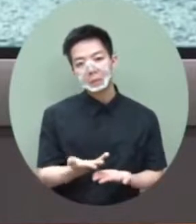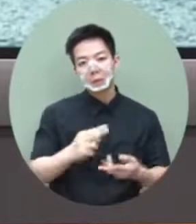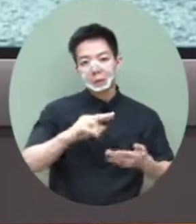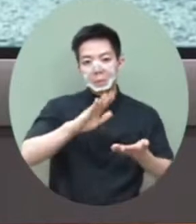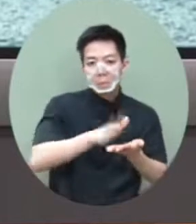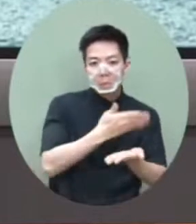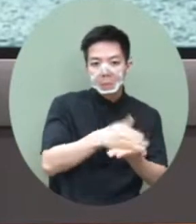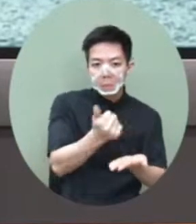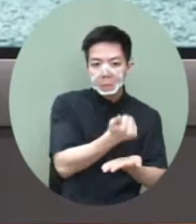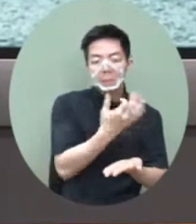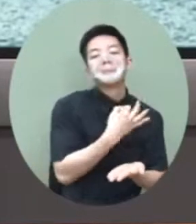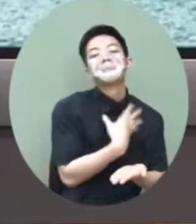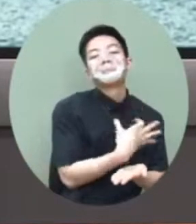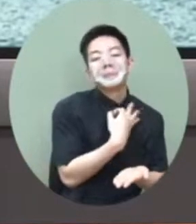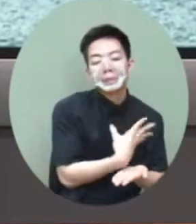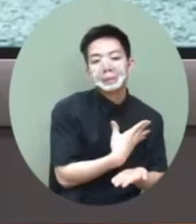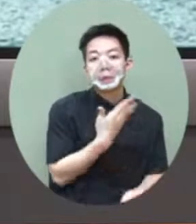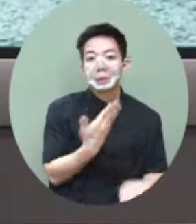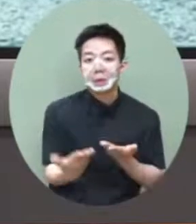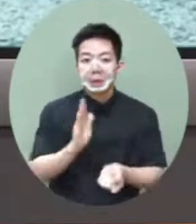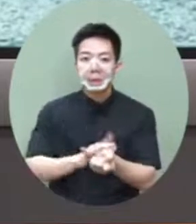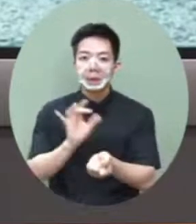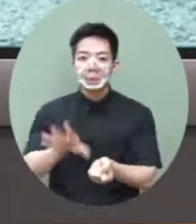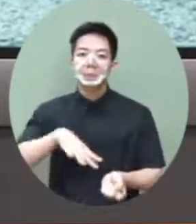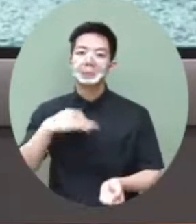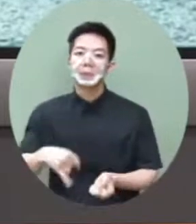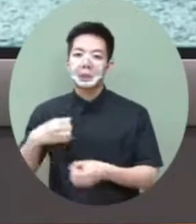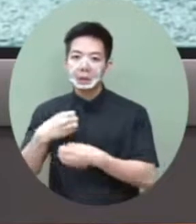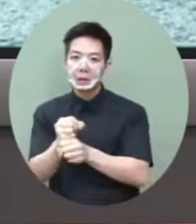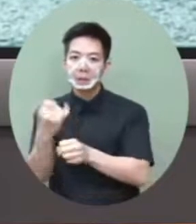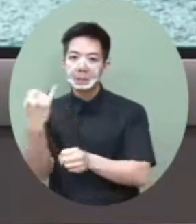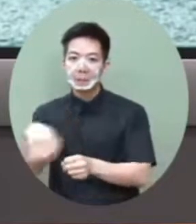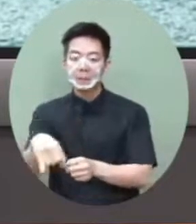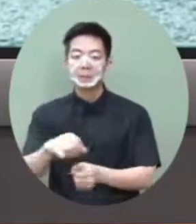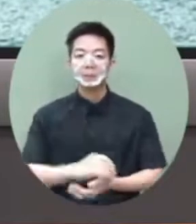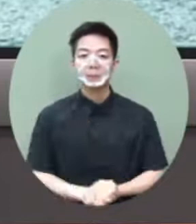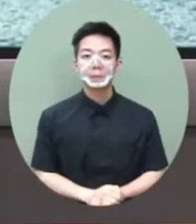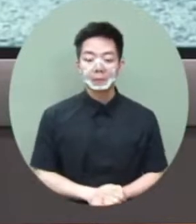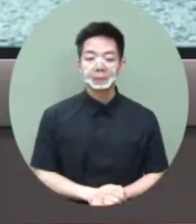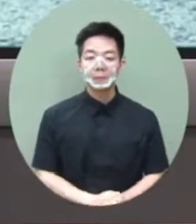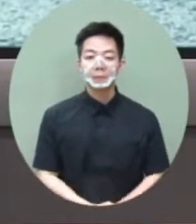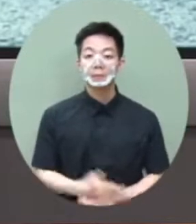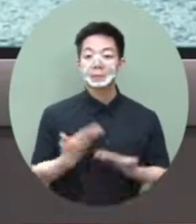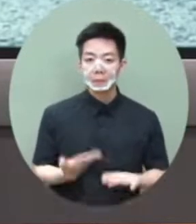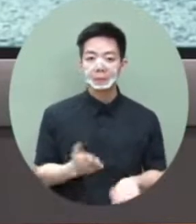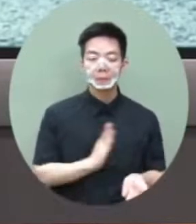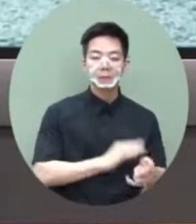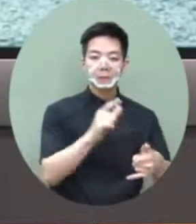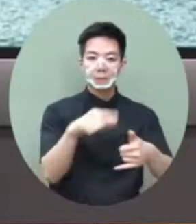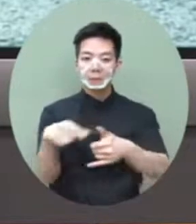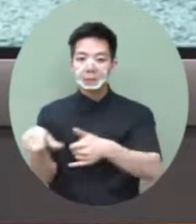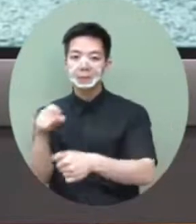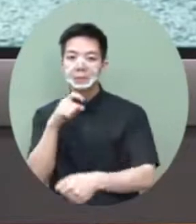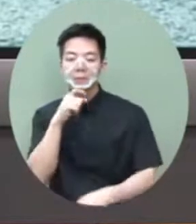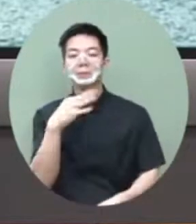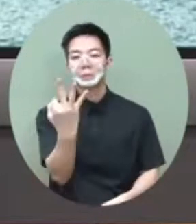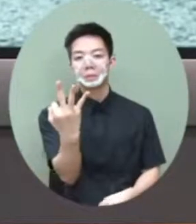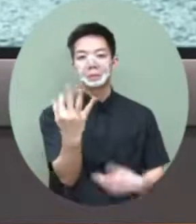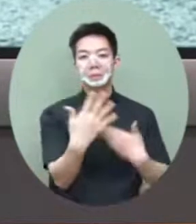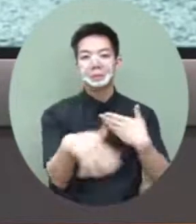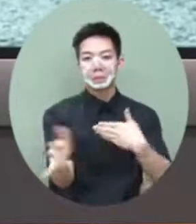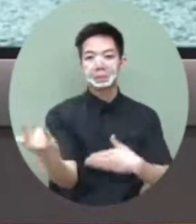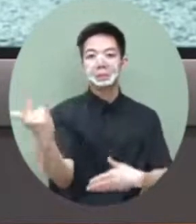1,123 cases are either pending results or with a low viral load, too low to be